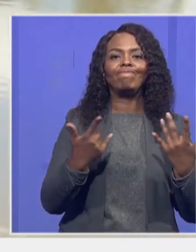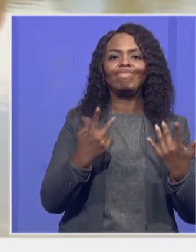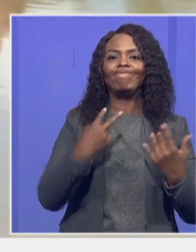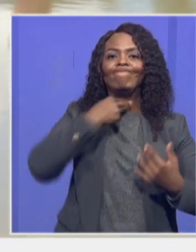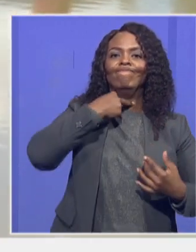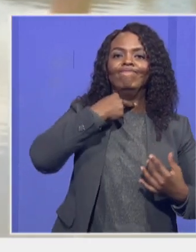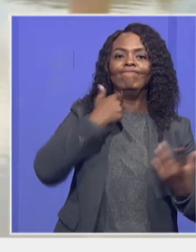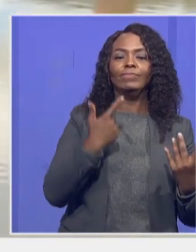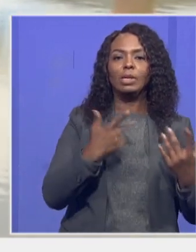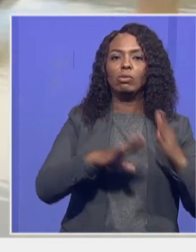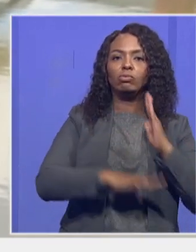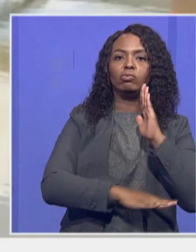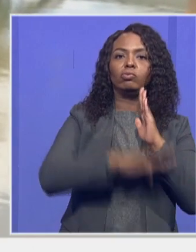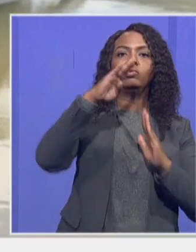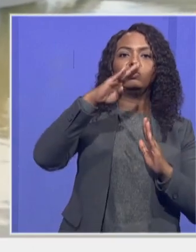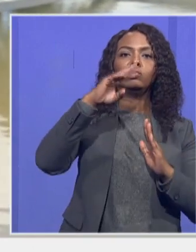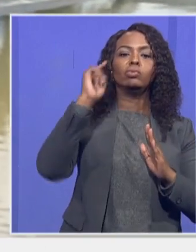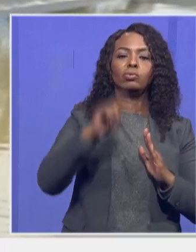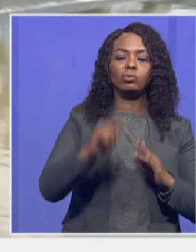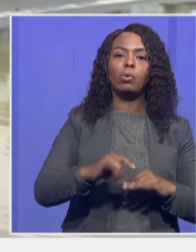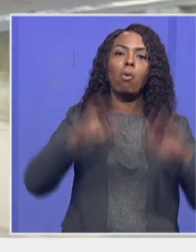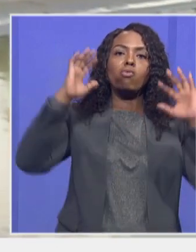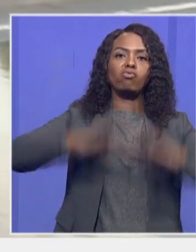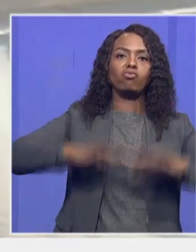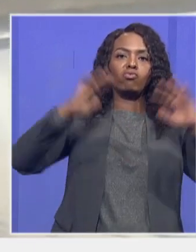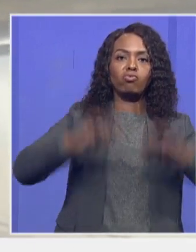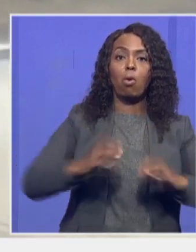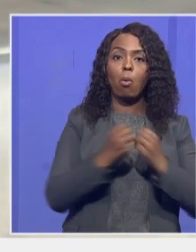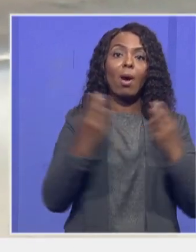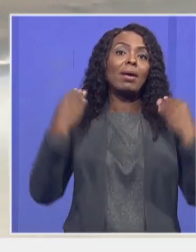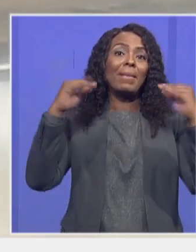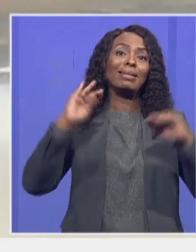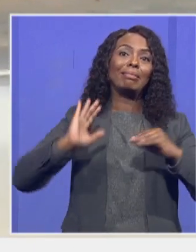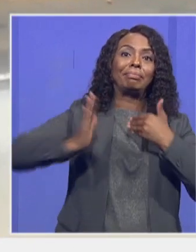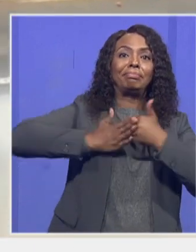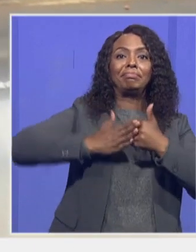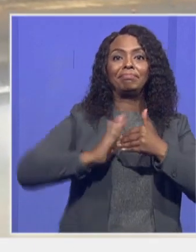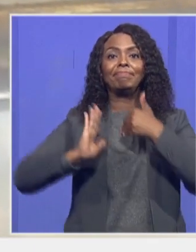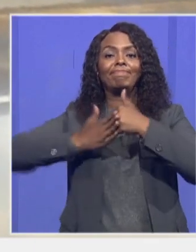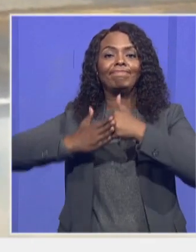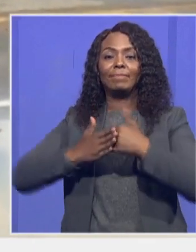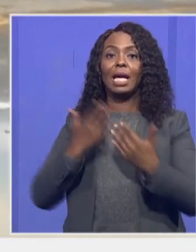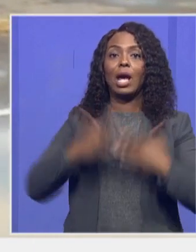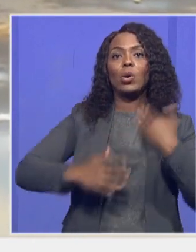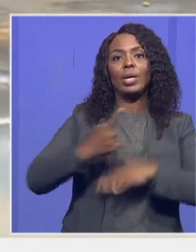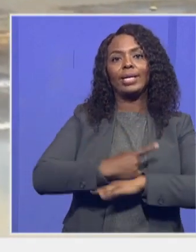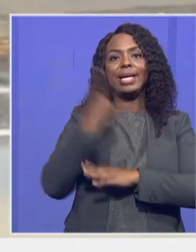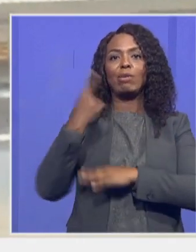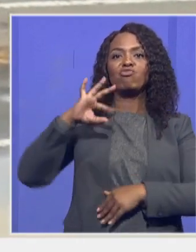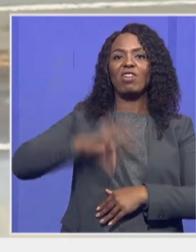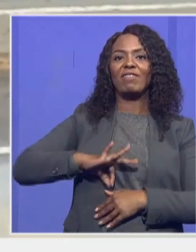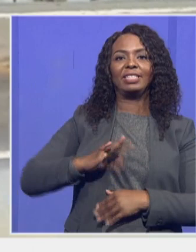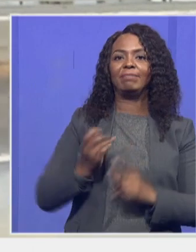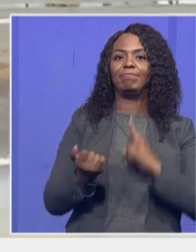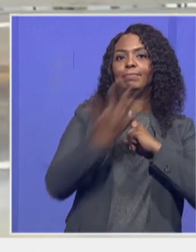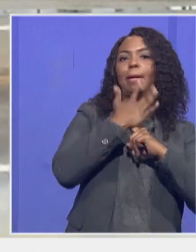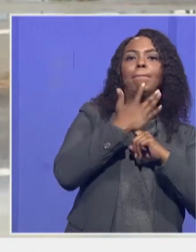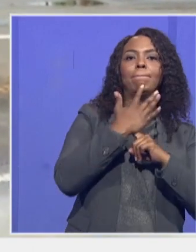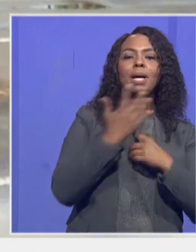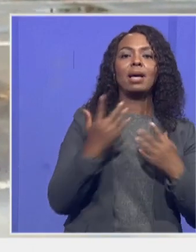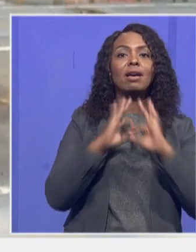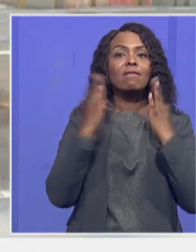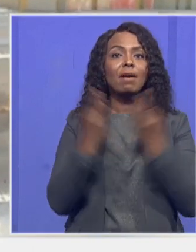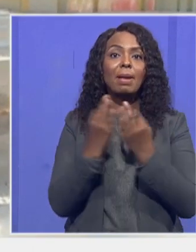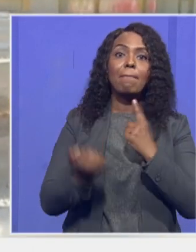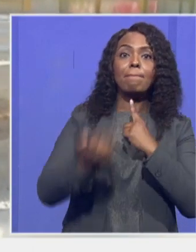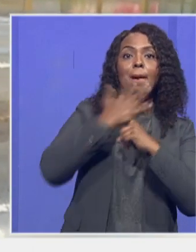has resulted in the closure of businesses, Mkolisi, which will, at the end of the day, affect profits. It will also affect families,